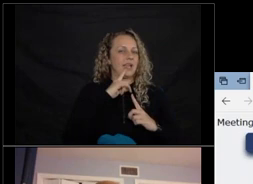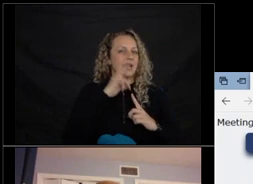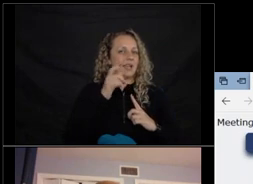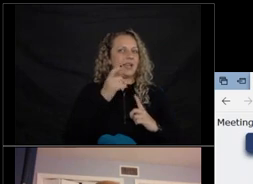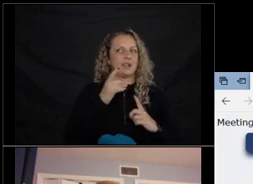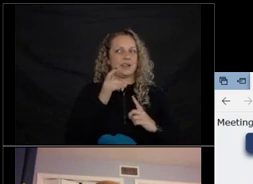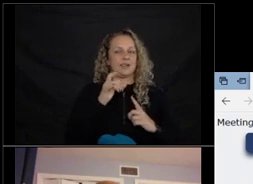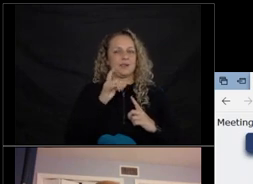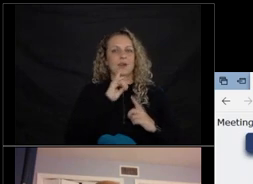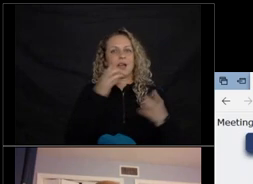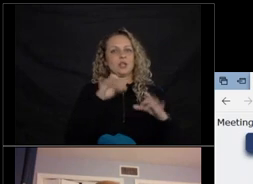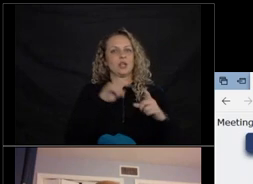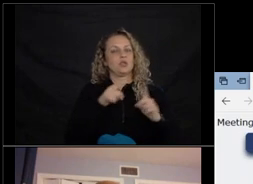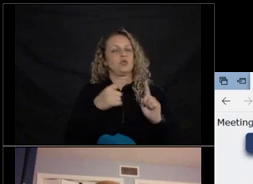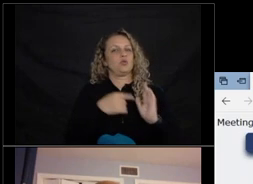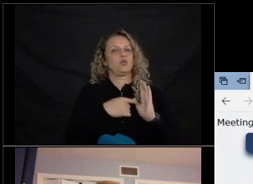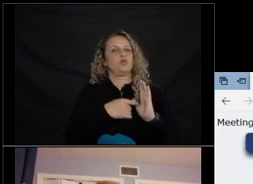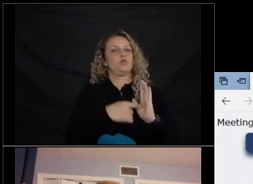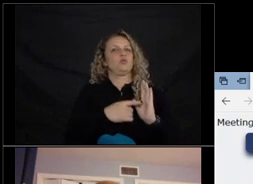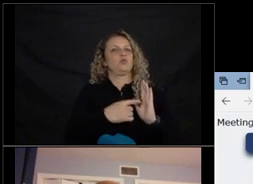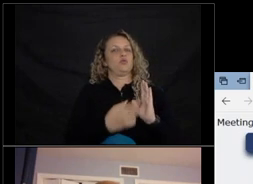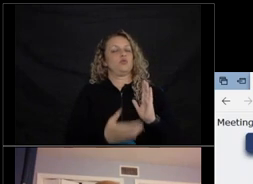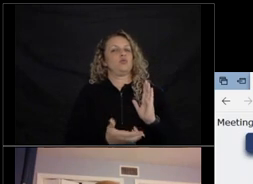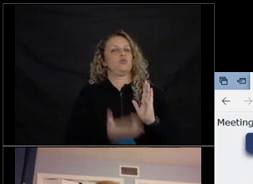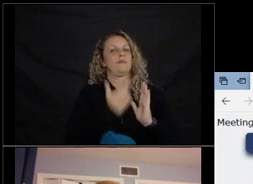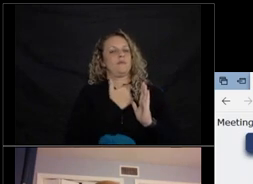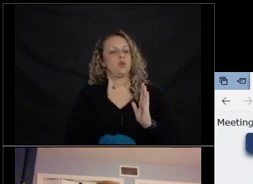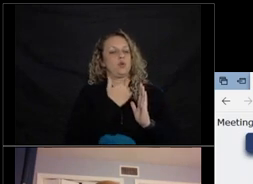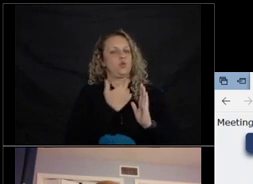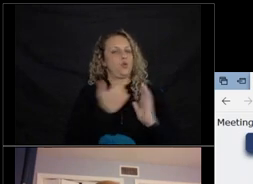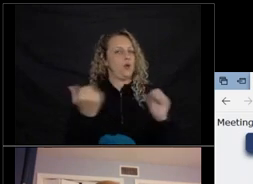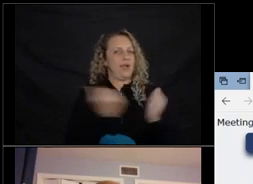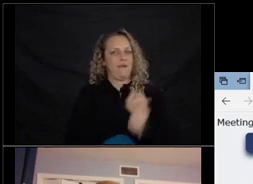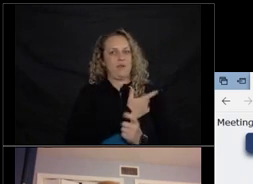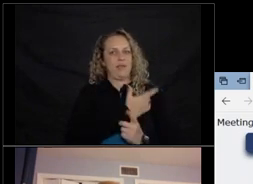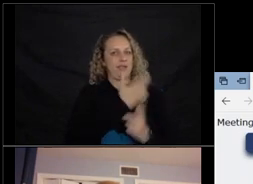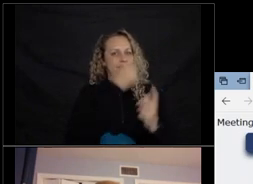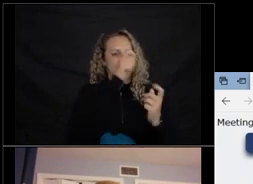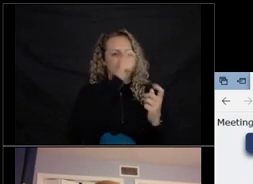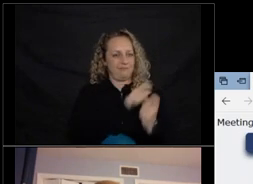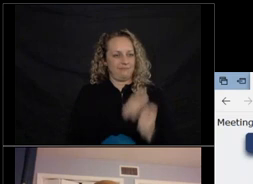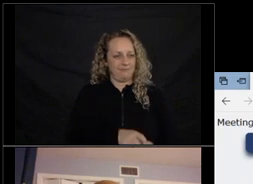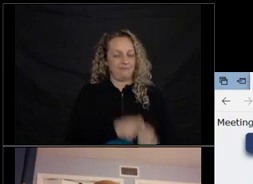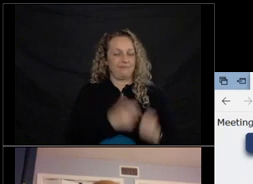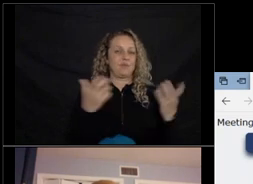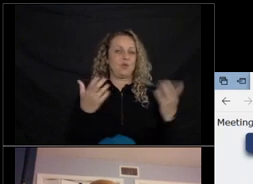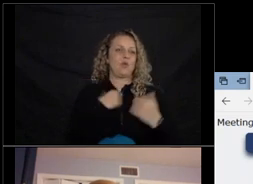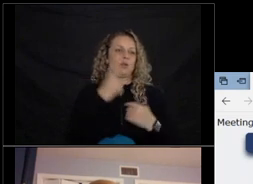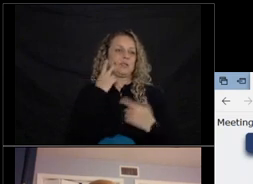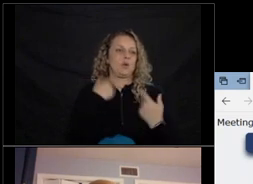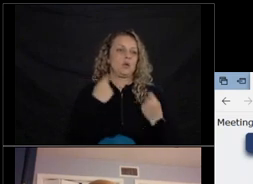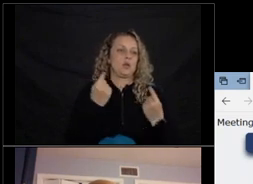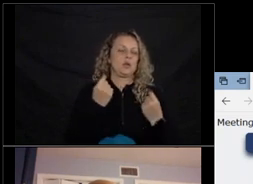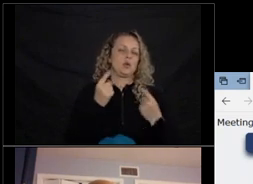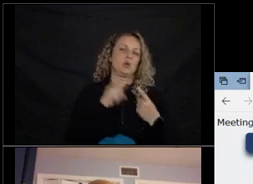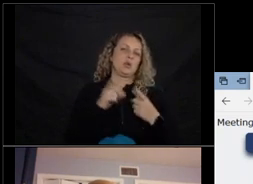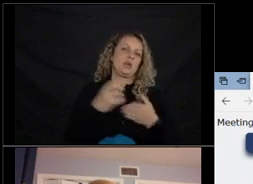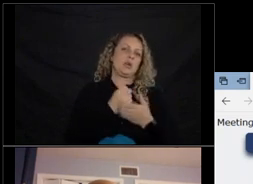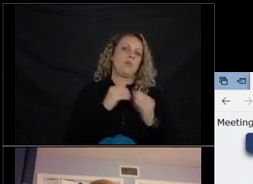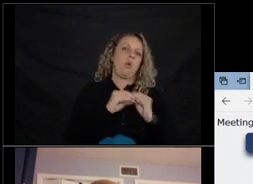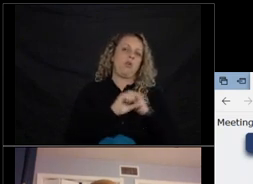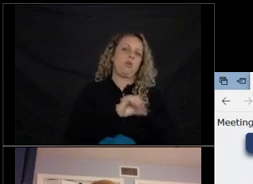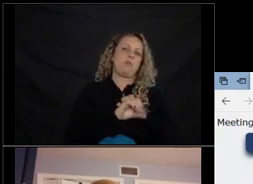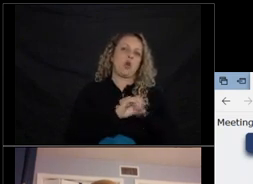have not had a chance to really review the whole aspect of it and see what we can do to get more